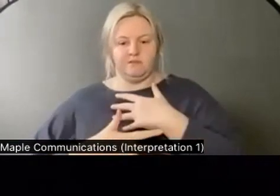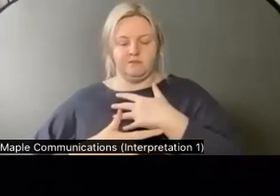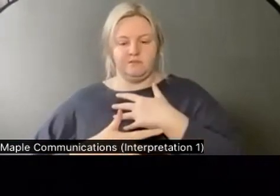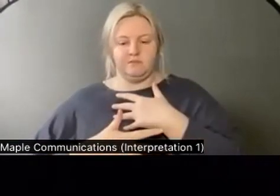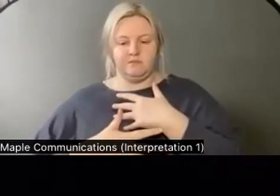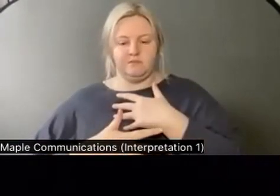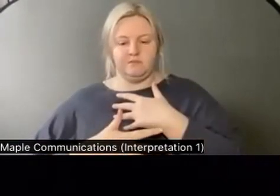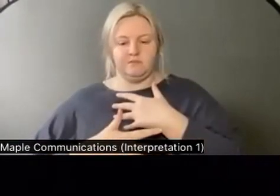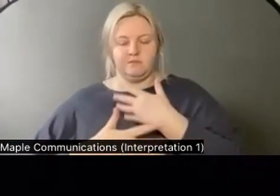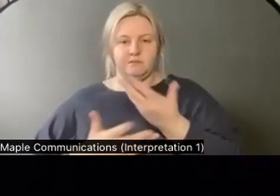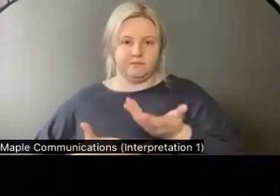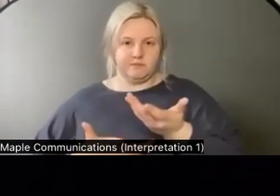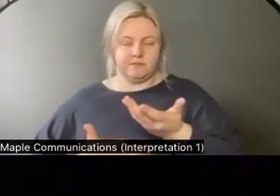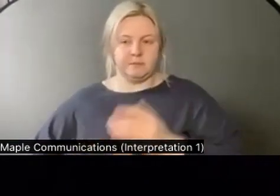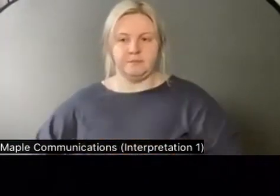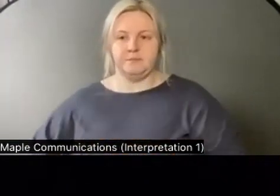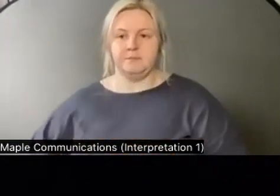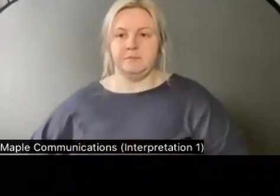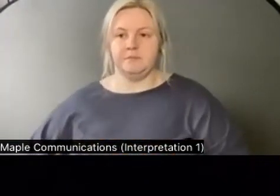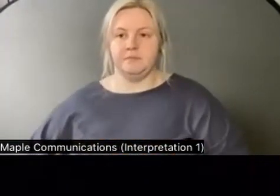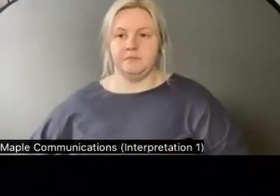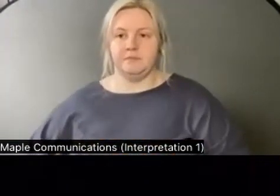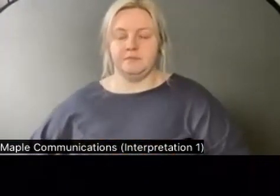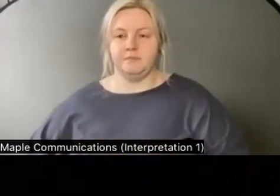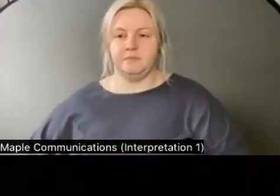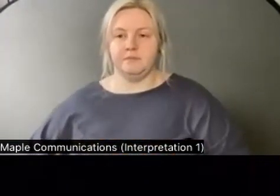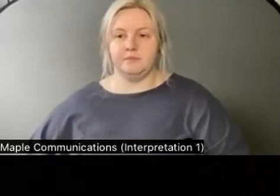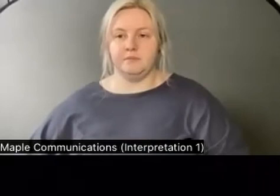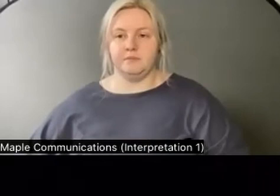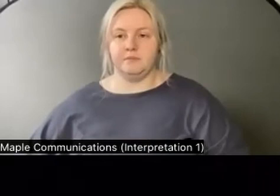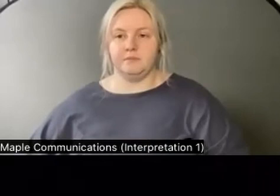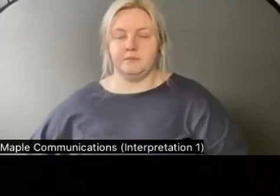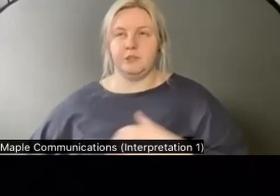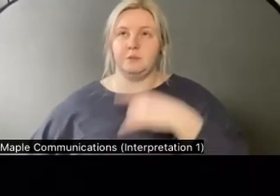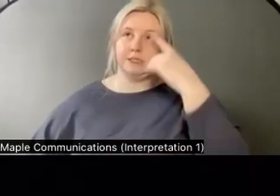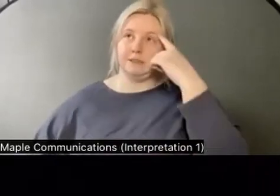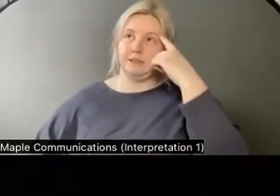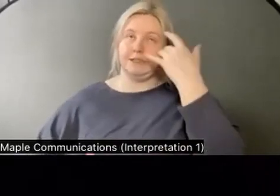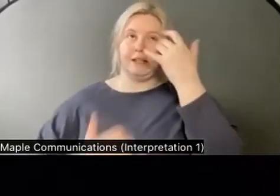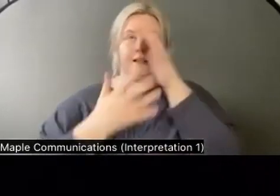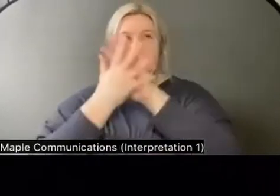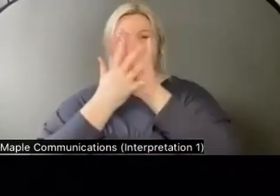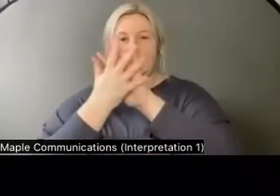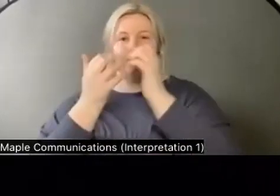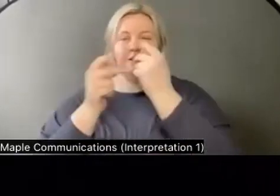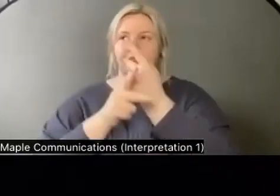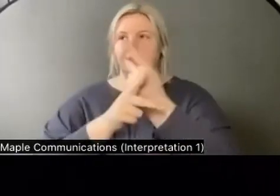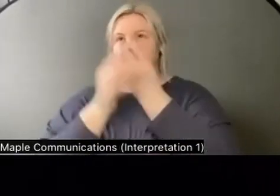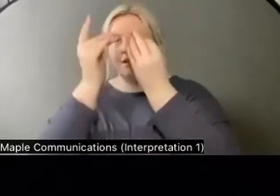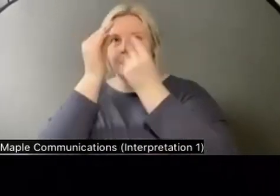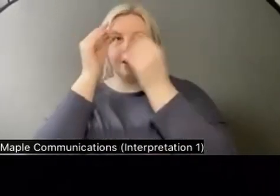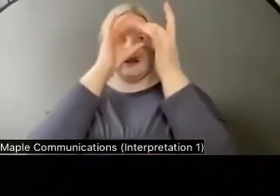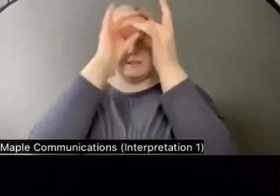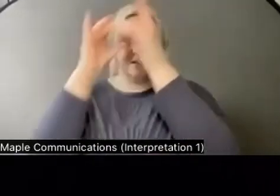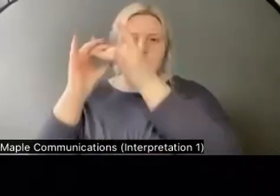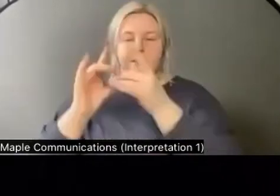it is. So sort of very foggy brain today, putting some thoughts together, but just very grateful to